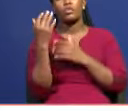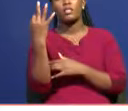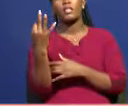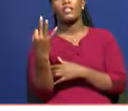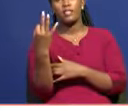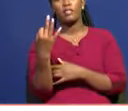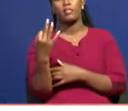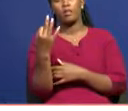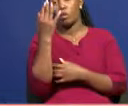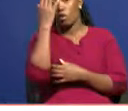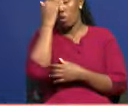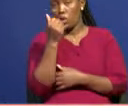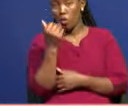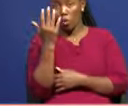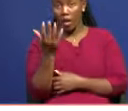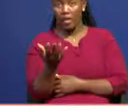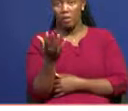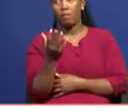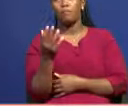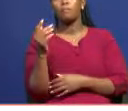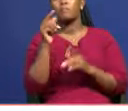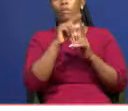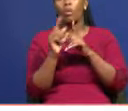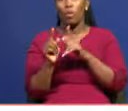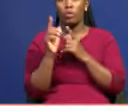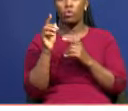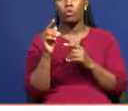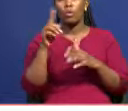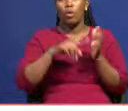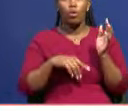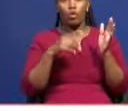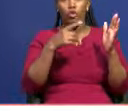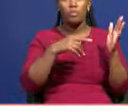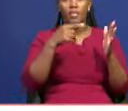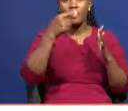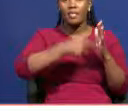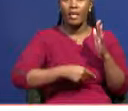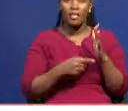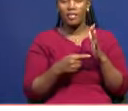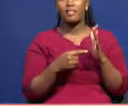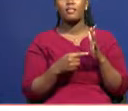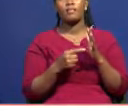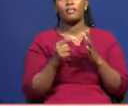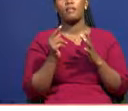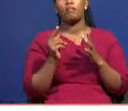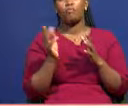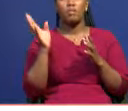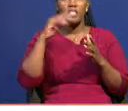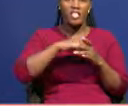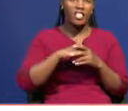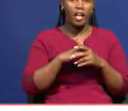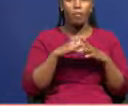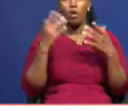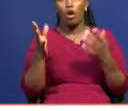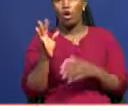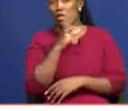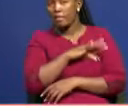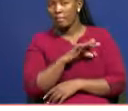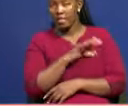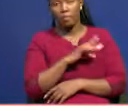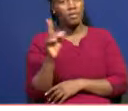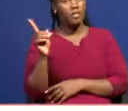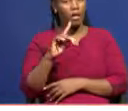Act, because in the very sense, what then you'll be taxing is you're not taxing the income or the gain that comes from it,